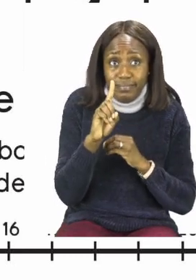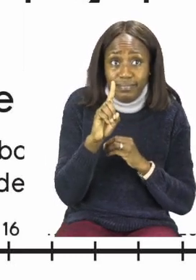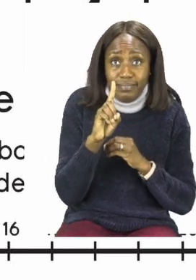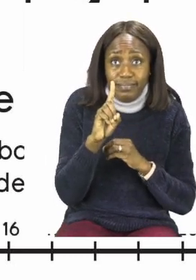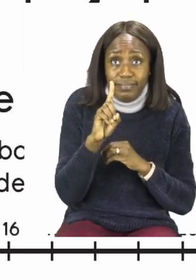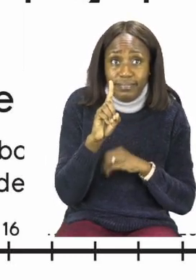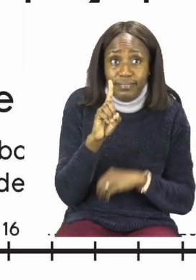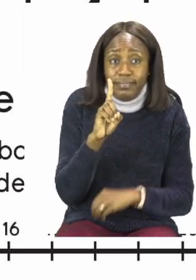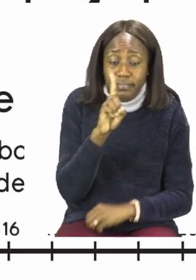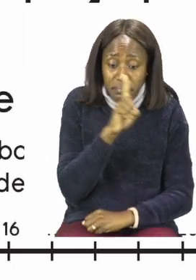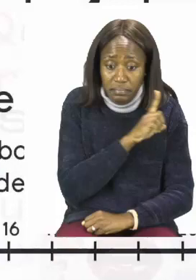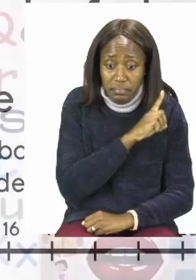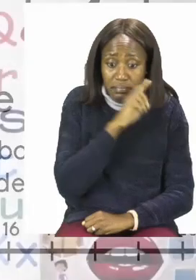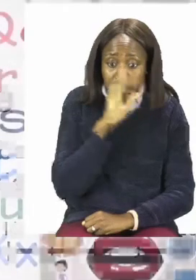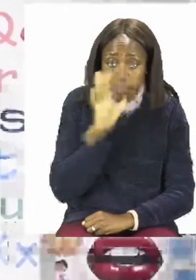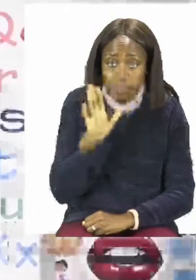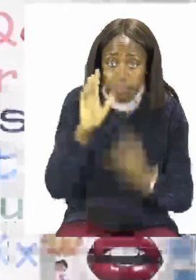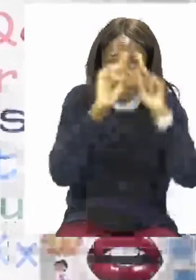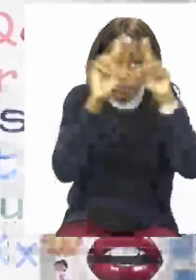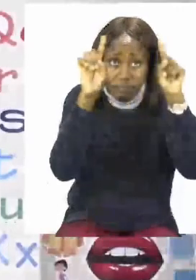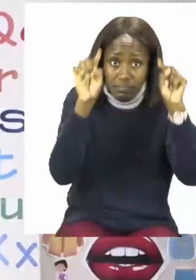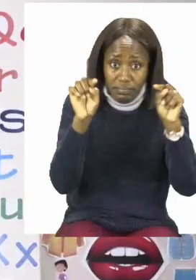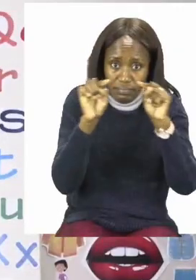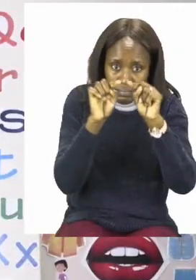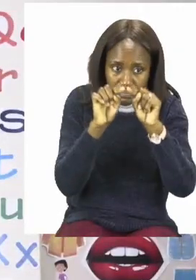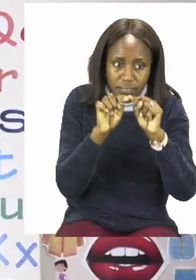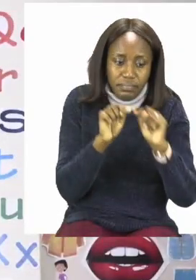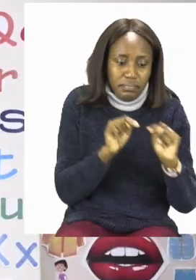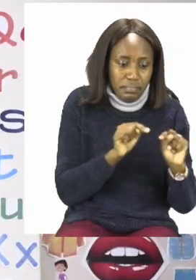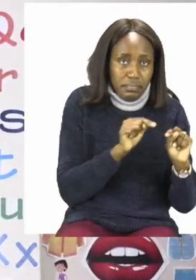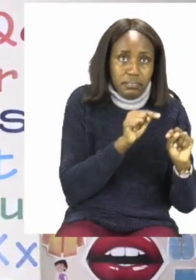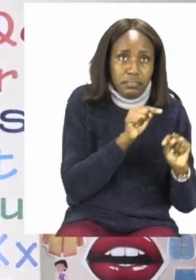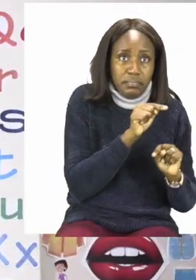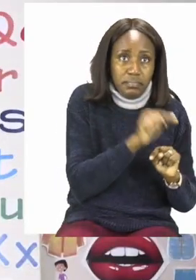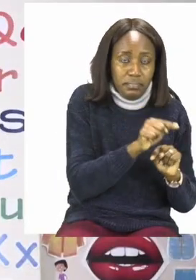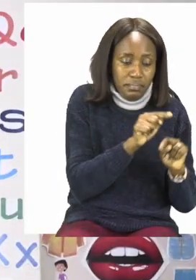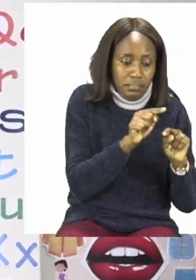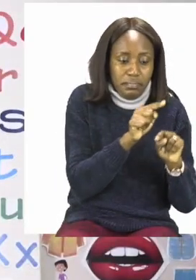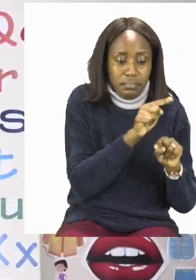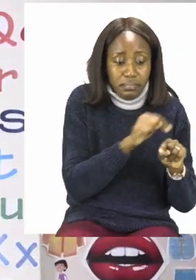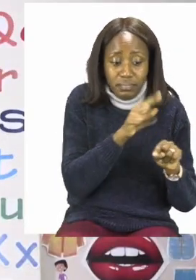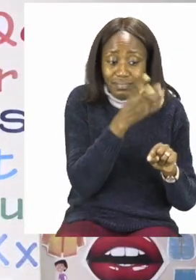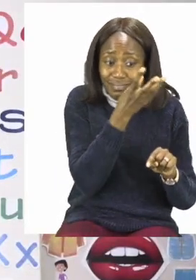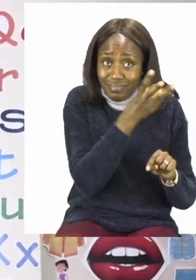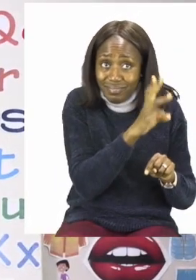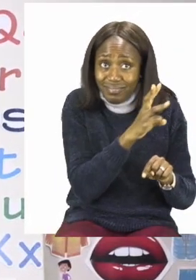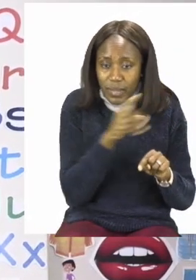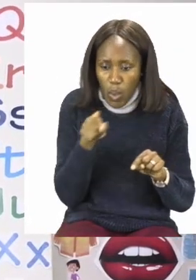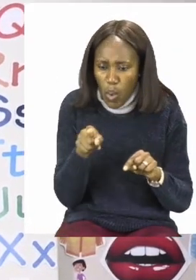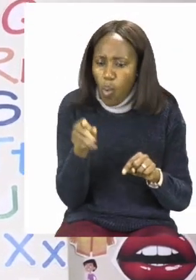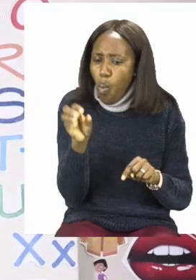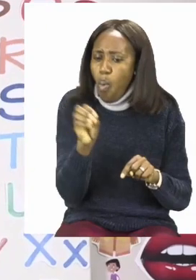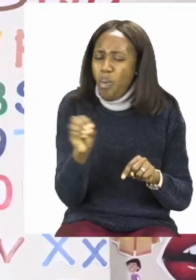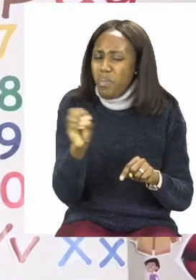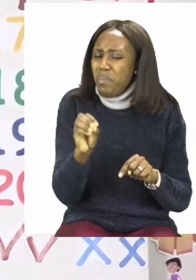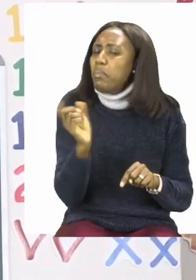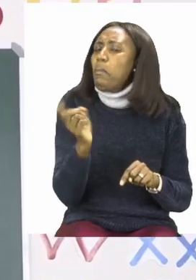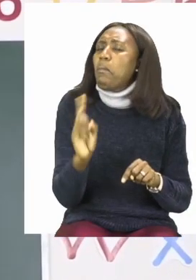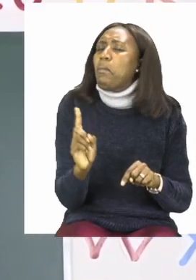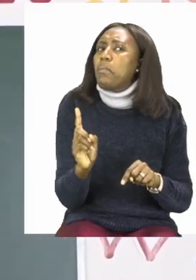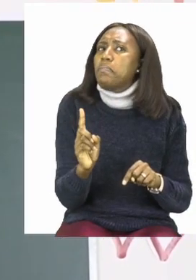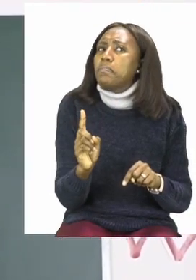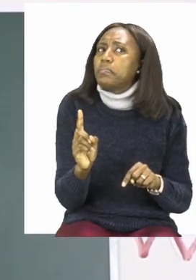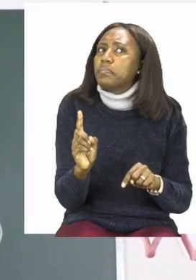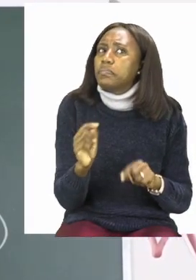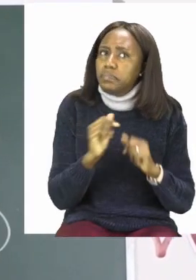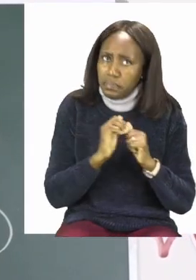The first one says 15 and 6 and the number that is missing is the one that